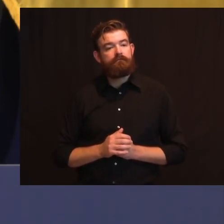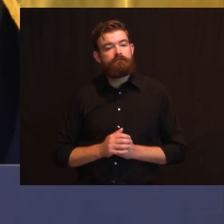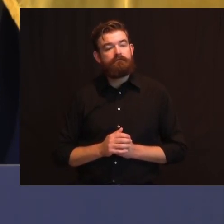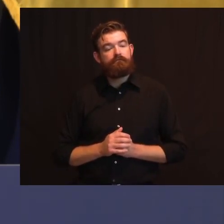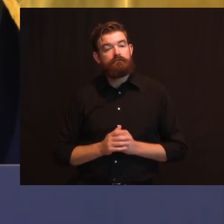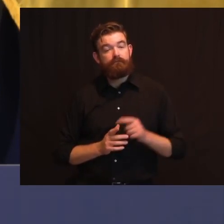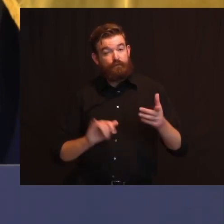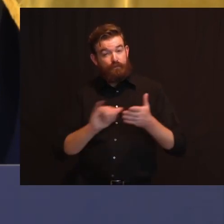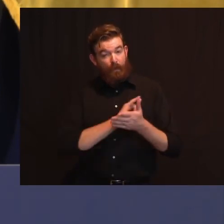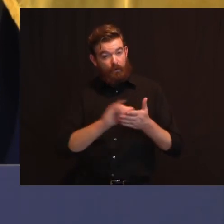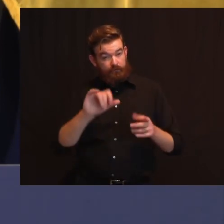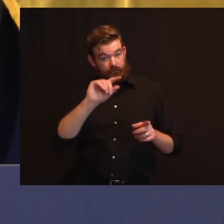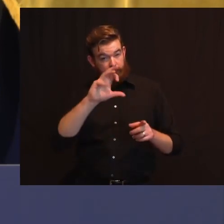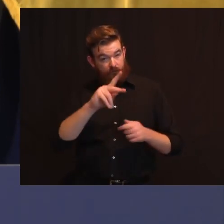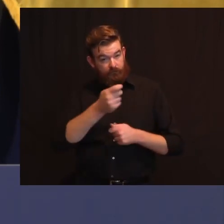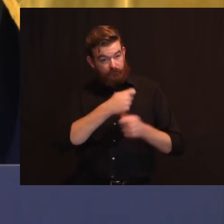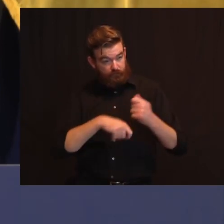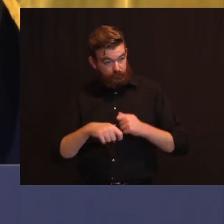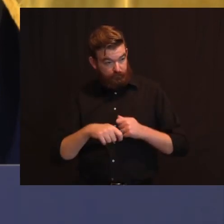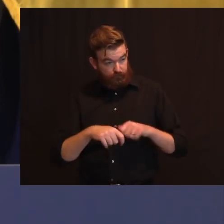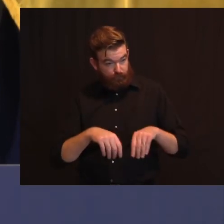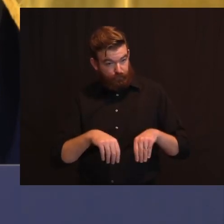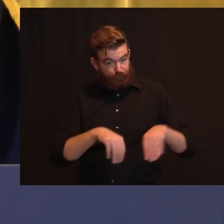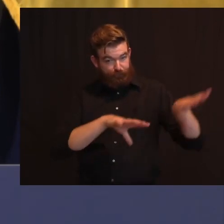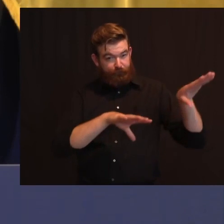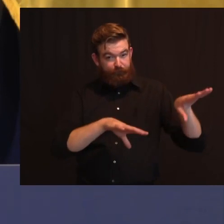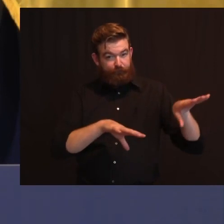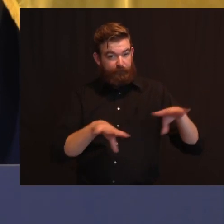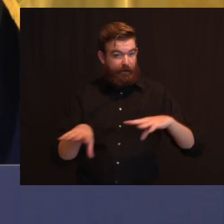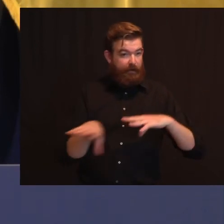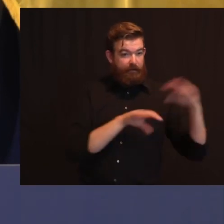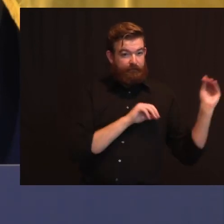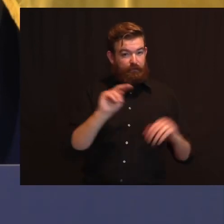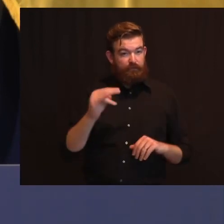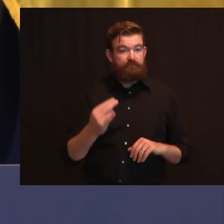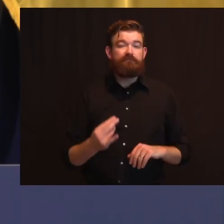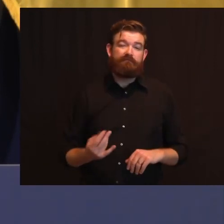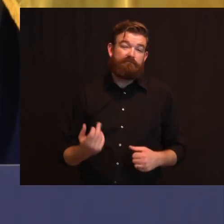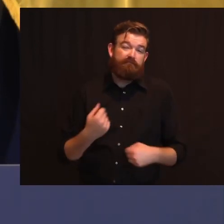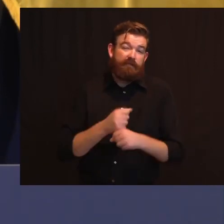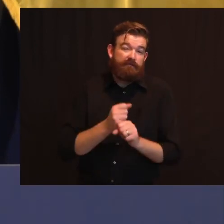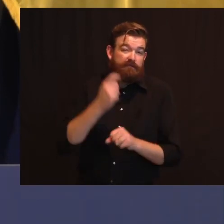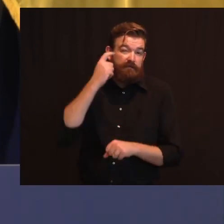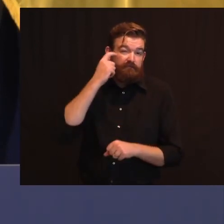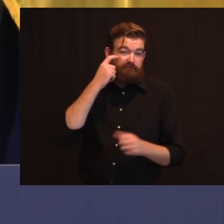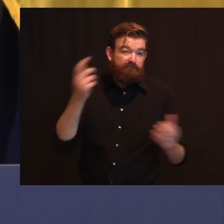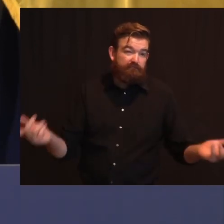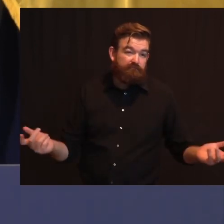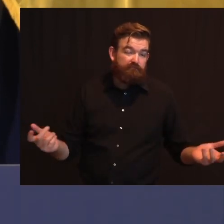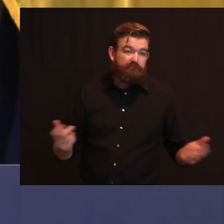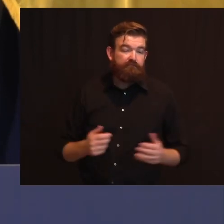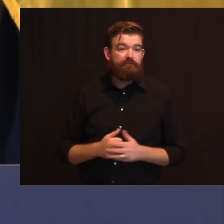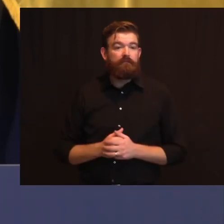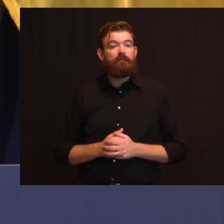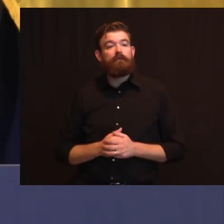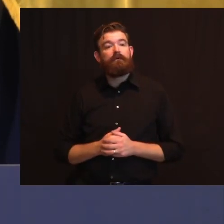We've begun a dialogue with the operators and would hope we could have a peaceful and constructive